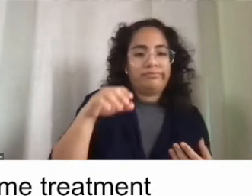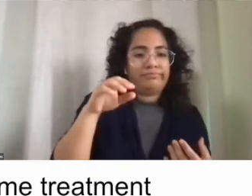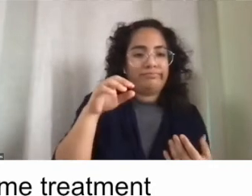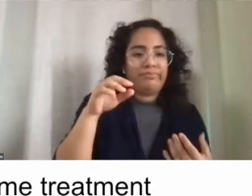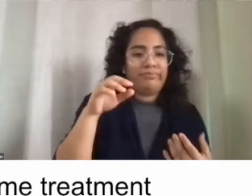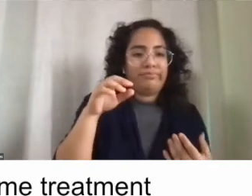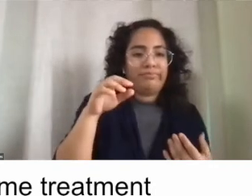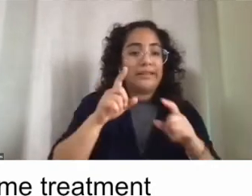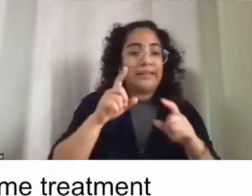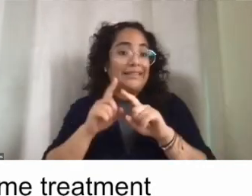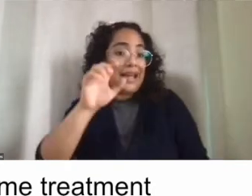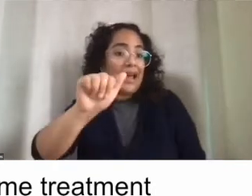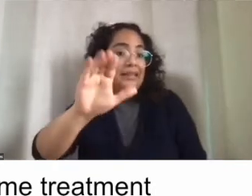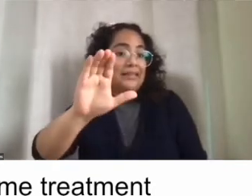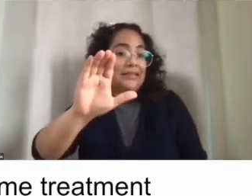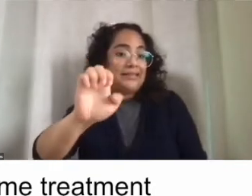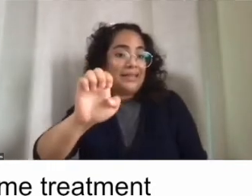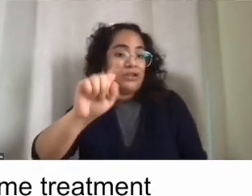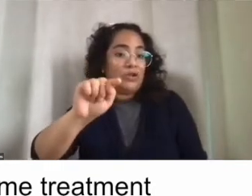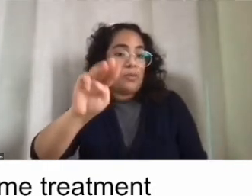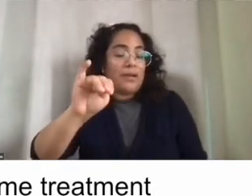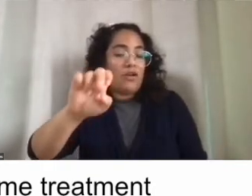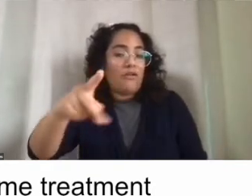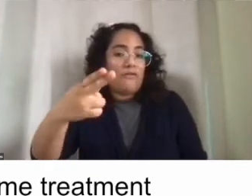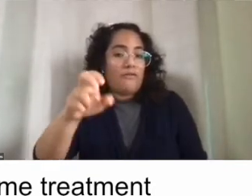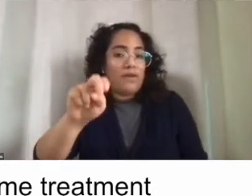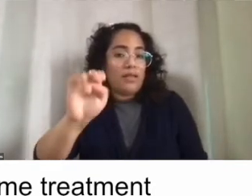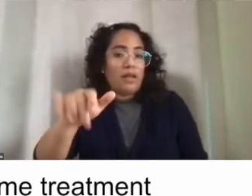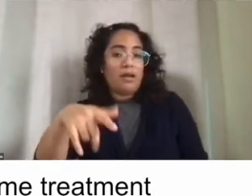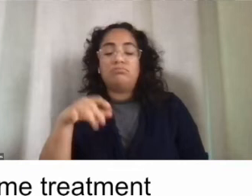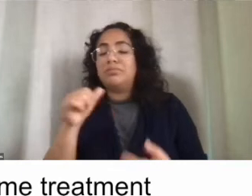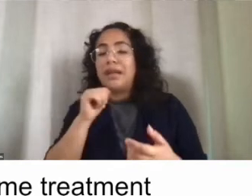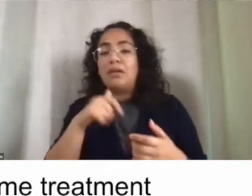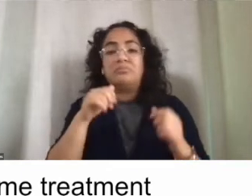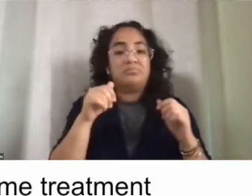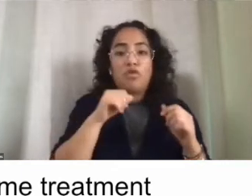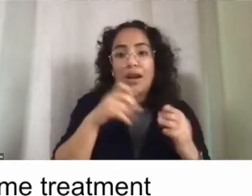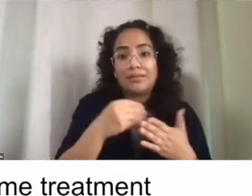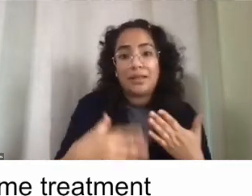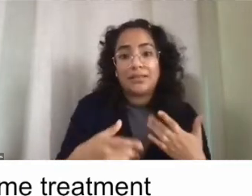insurance plans if they're prescribed by your doctor. They're also not that expensive.